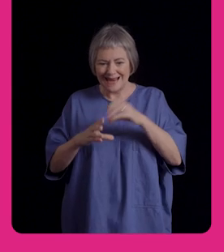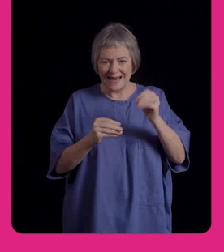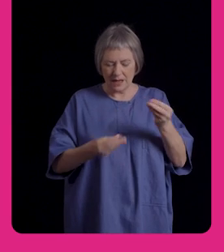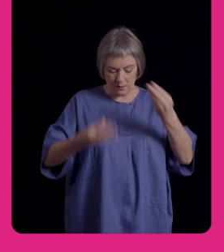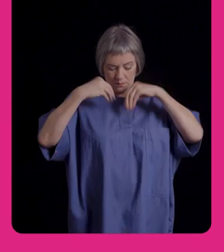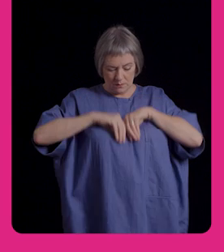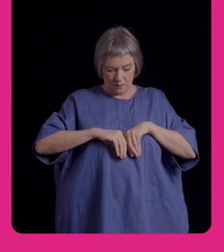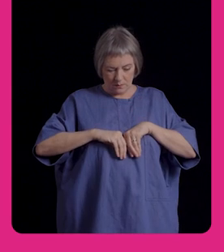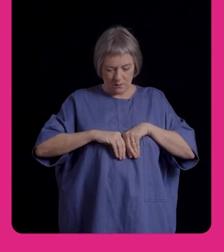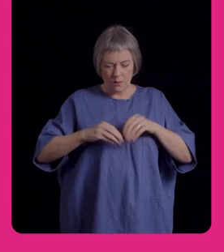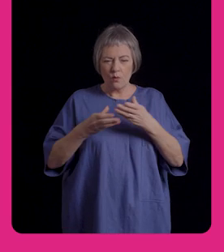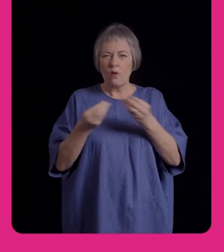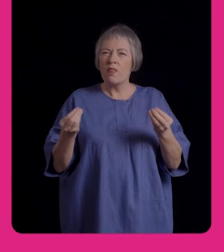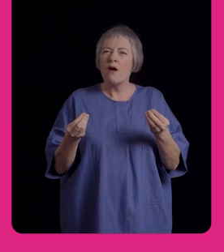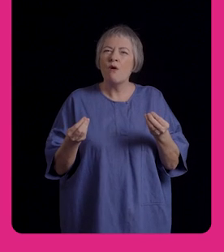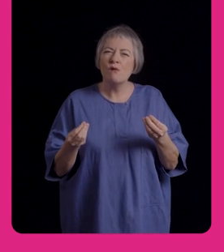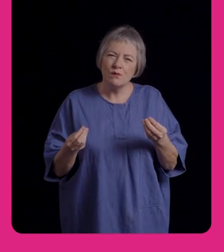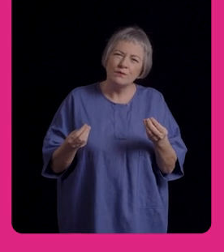on my person without it being